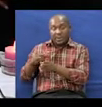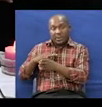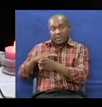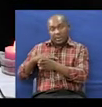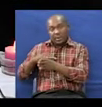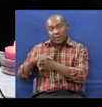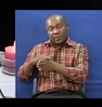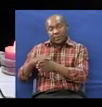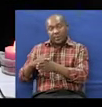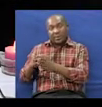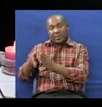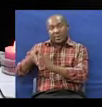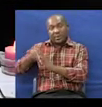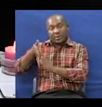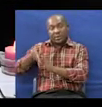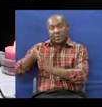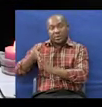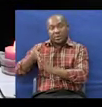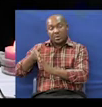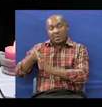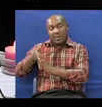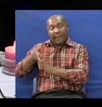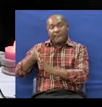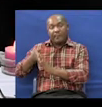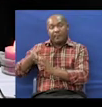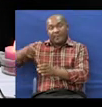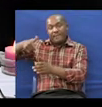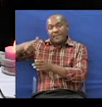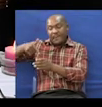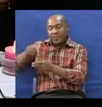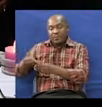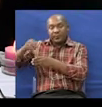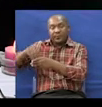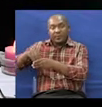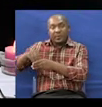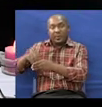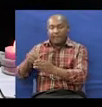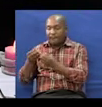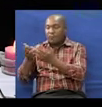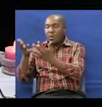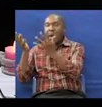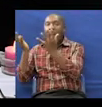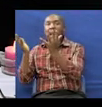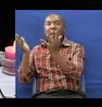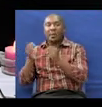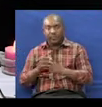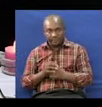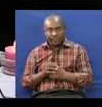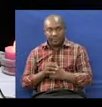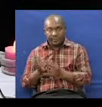source of fuel. But this kerosene lamp also produces yellow flame.